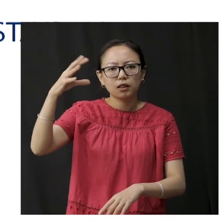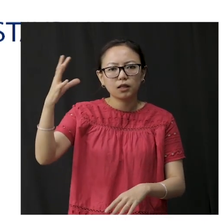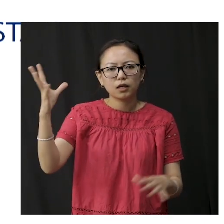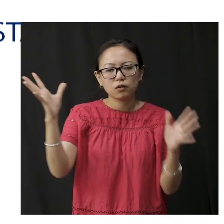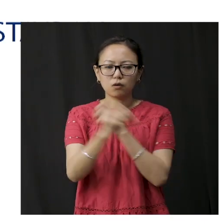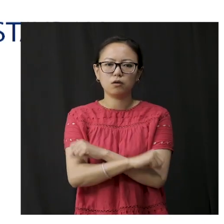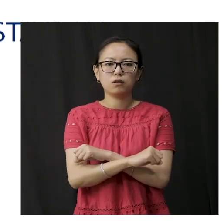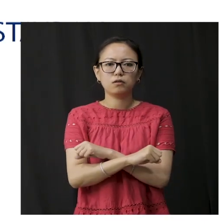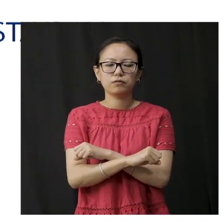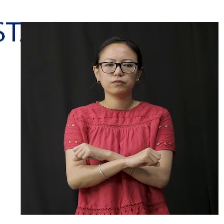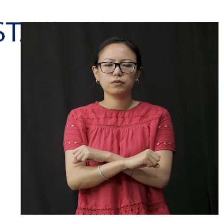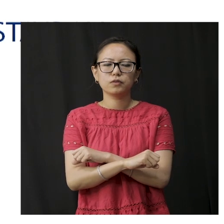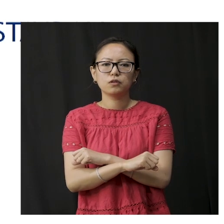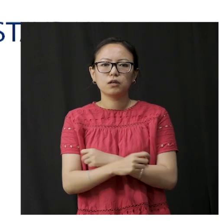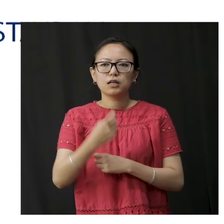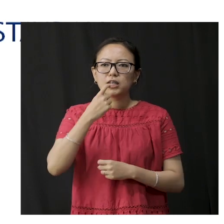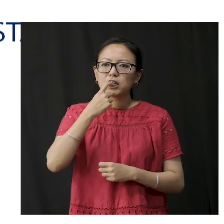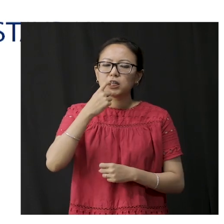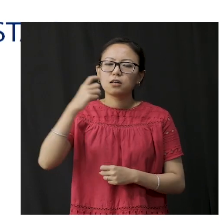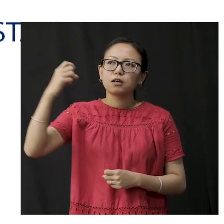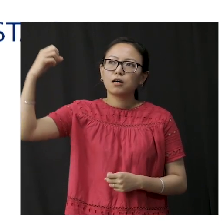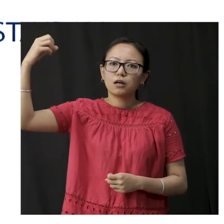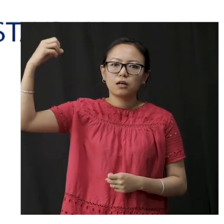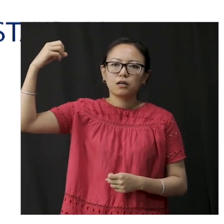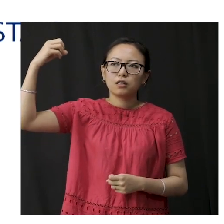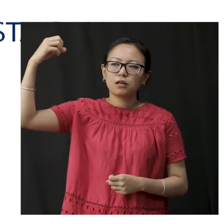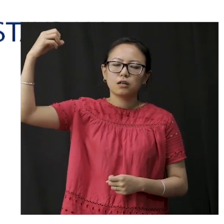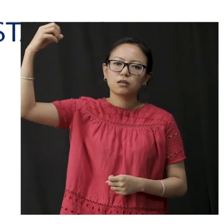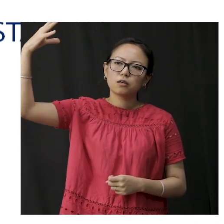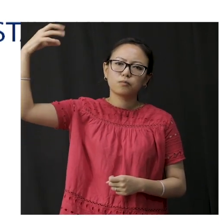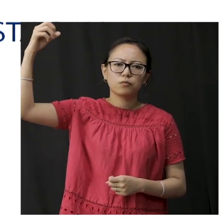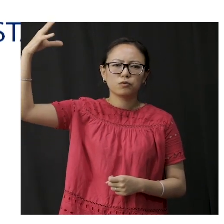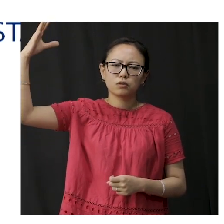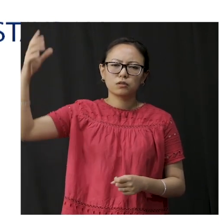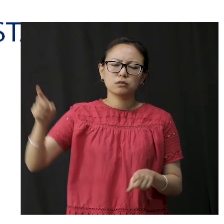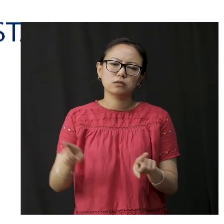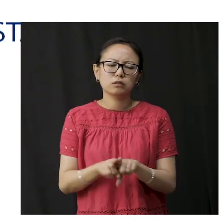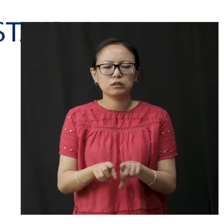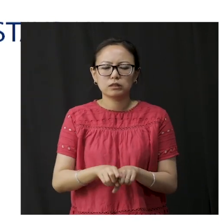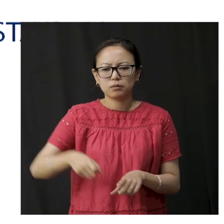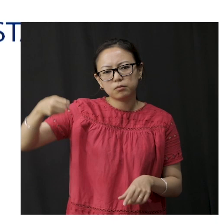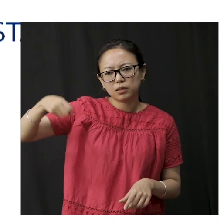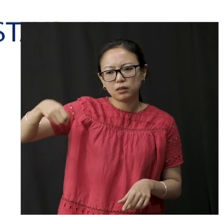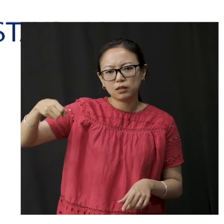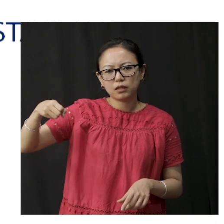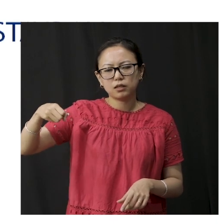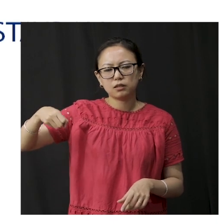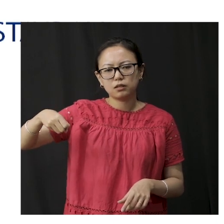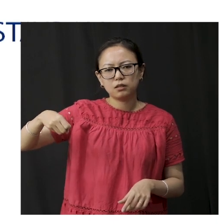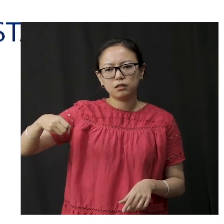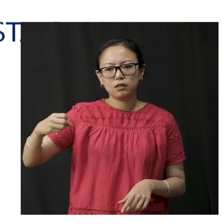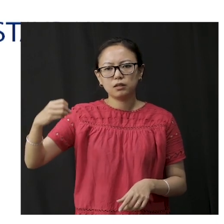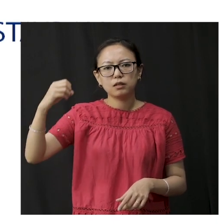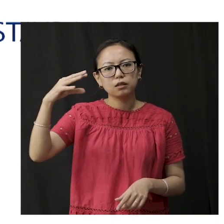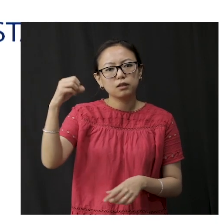Lanterns are lighted in the street as a street lamp. So, all the both the sun and the